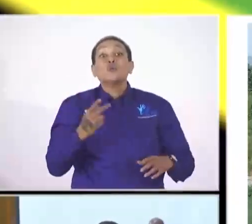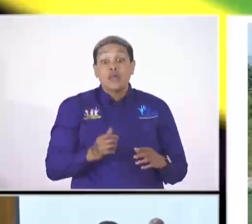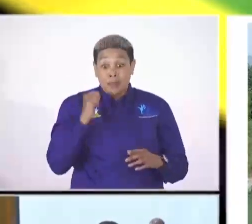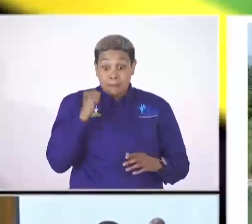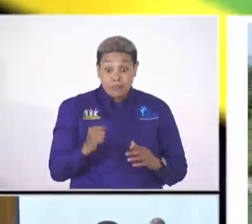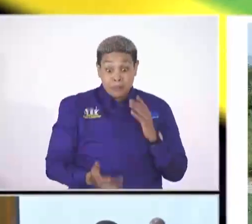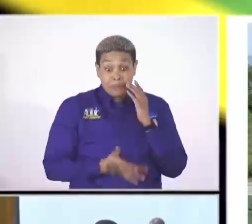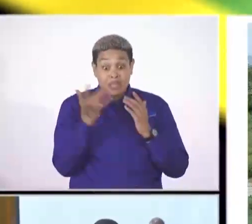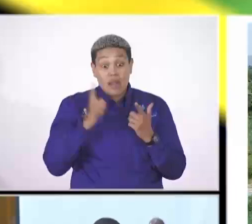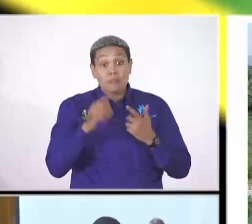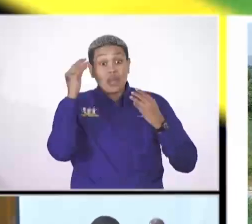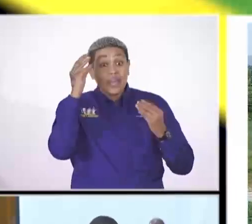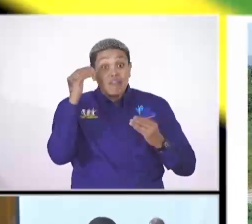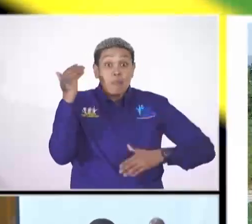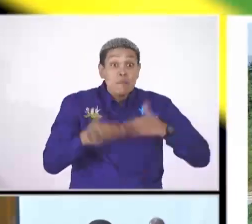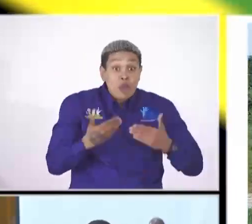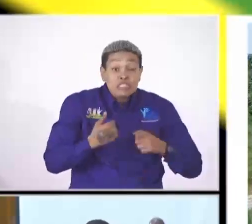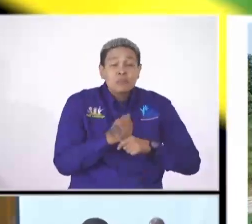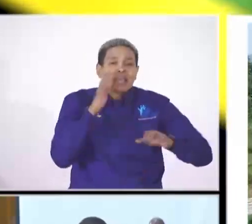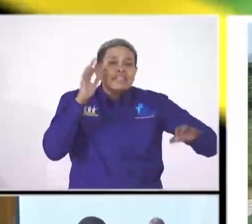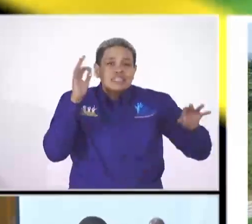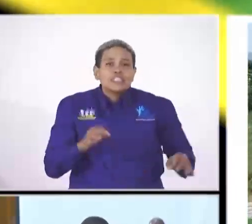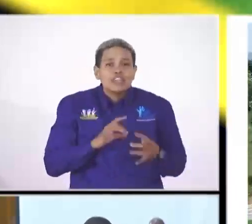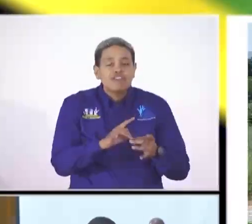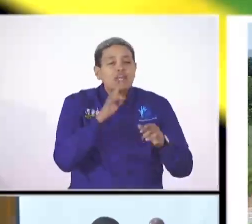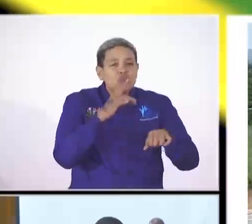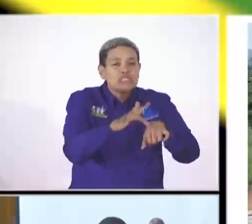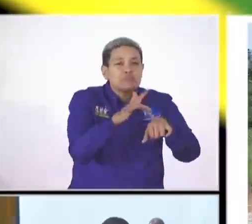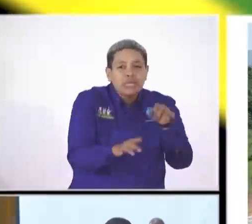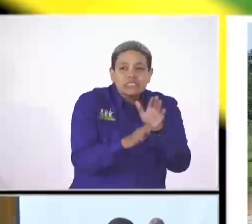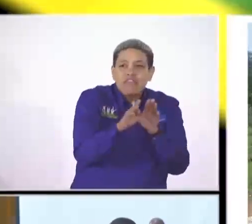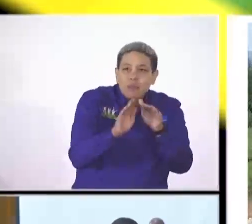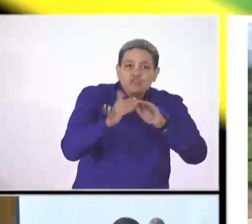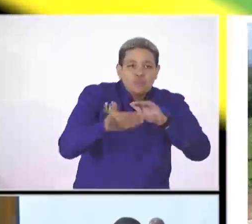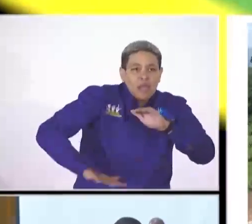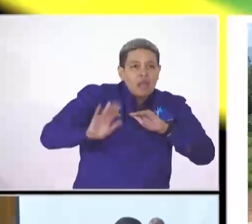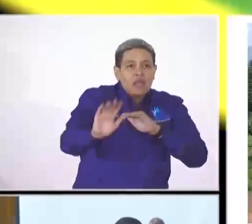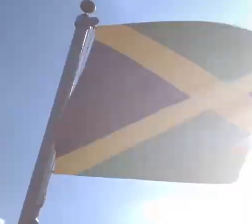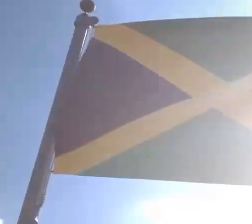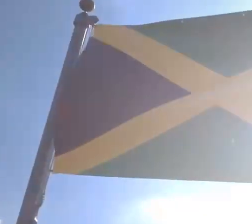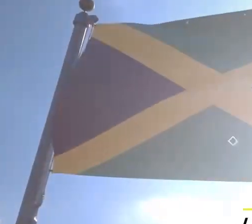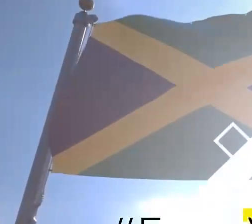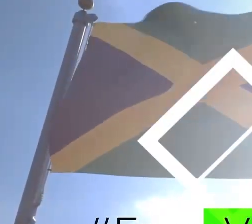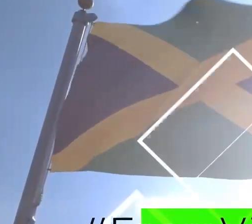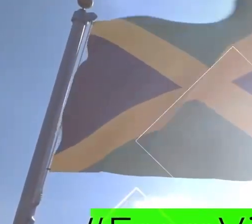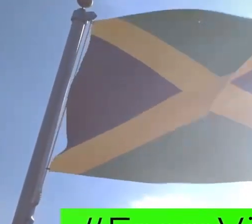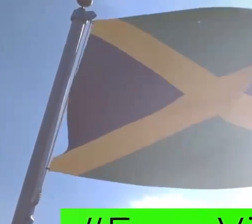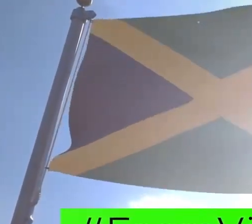technology and data-driven processes to make decisions about the spatial development of our country. very much.